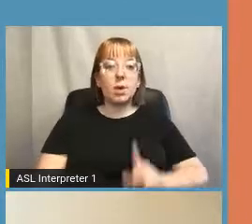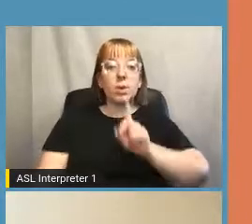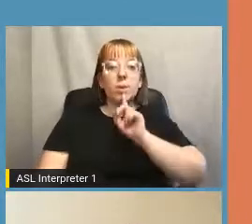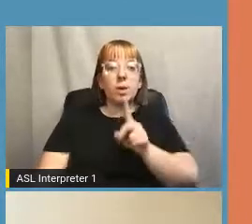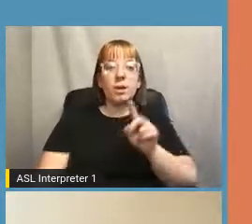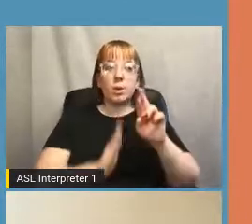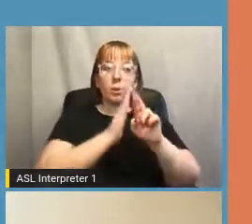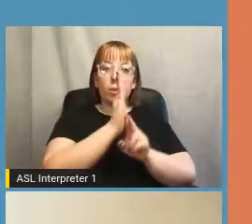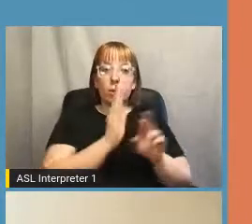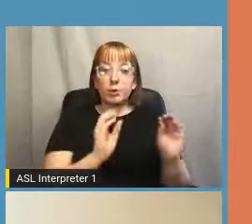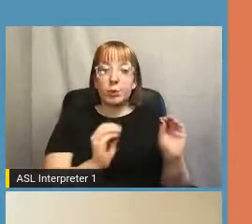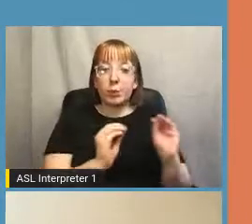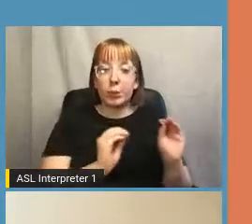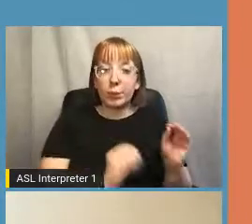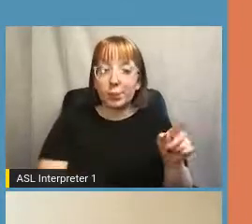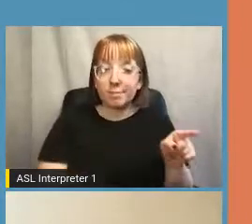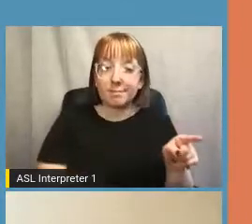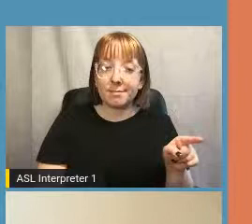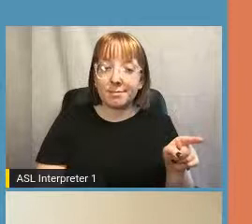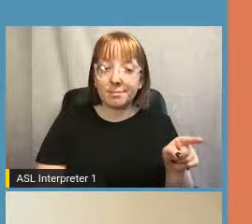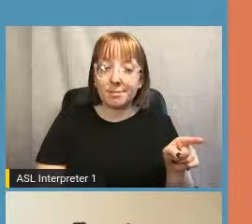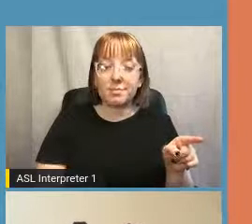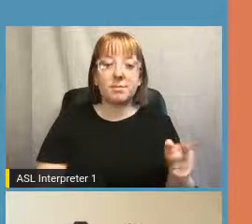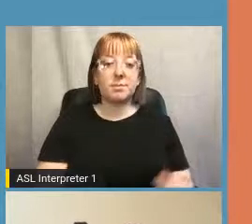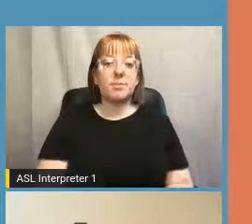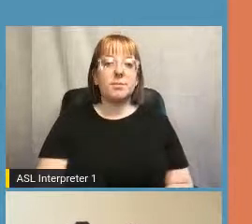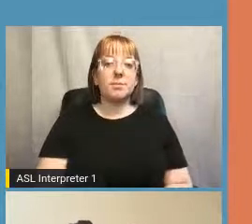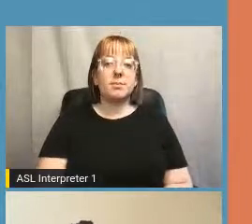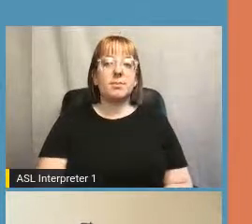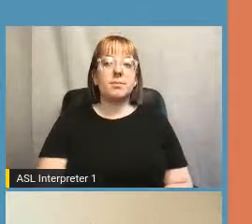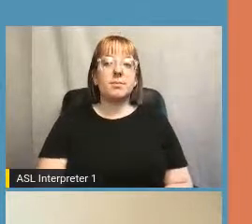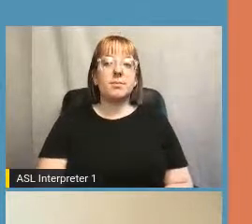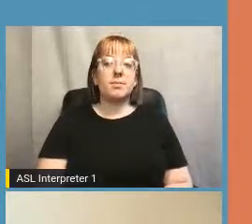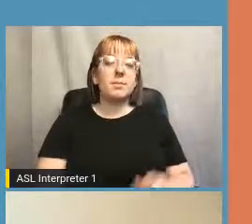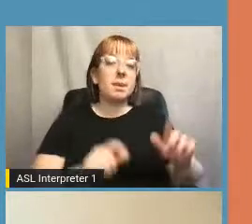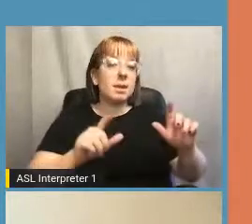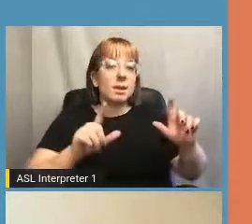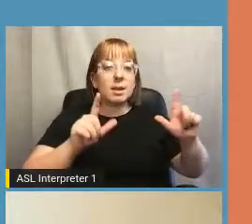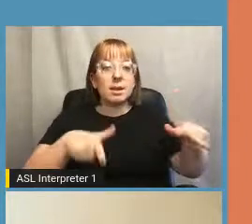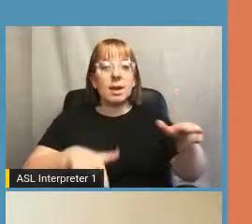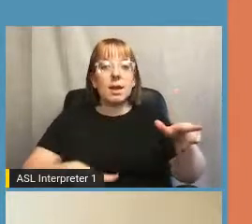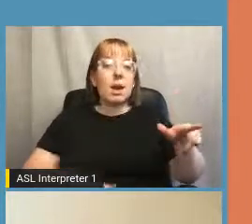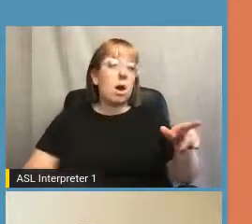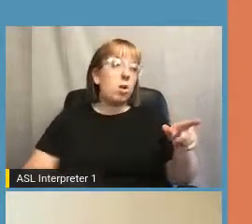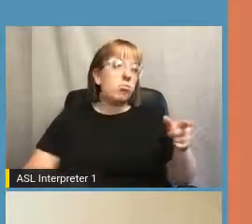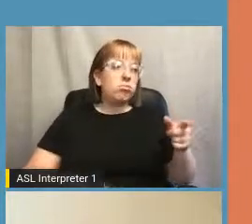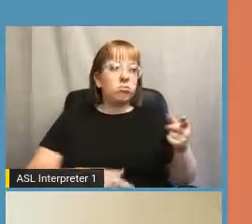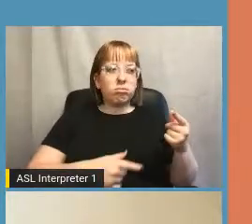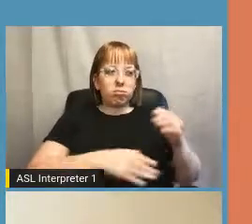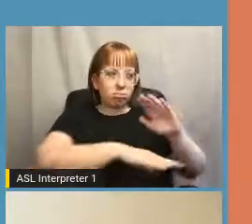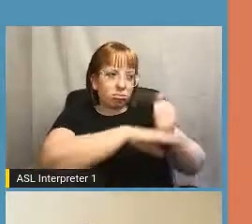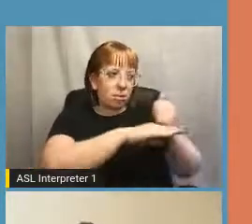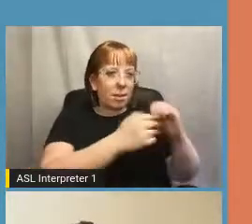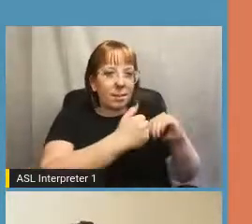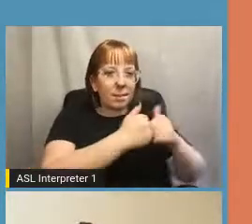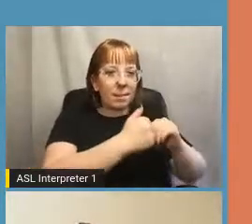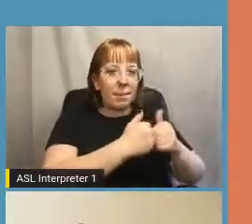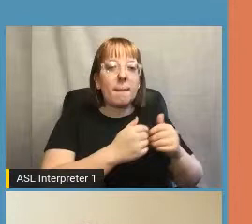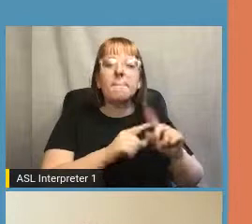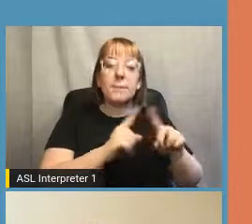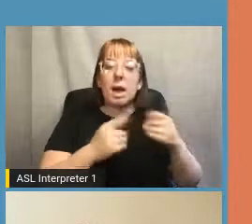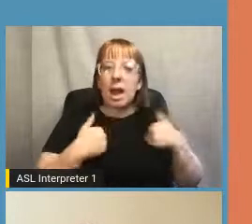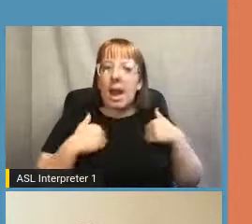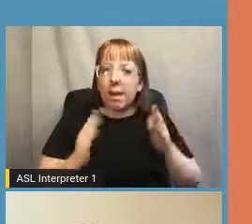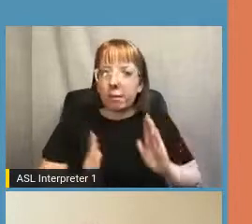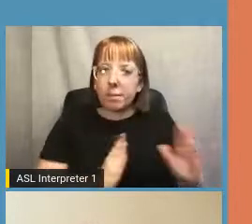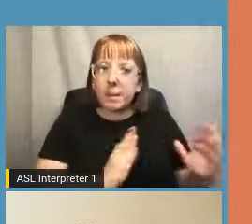so to speak, in the way that you would lay out a Second Life exhibition. But I did have a plan. And